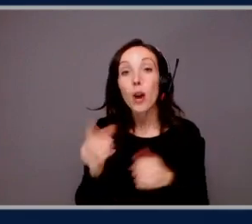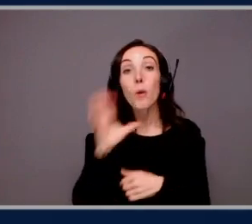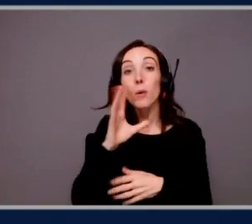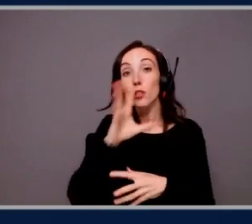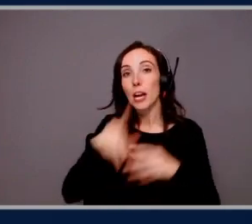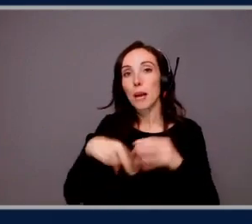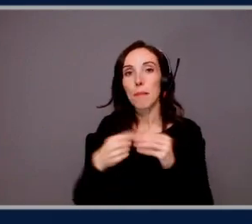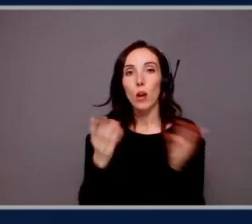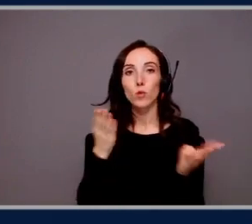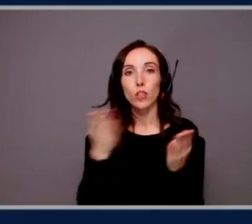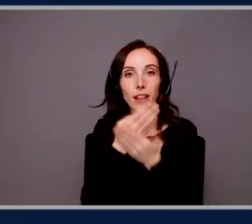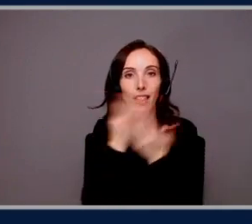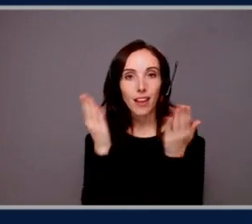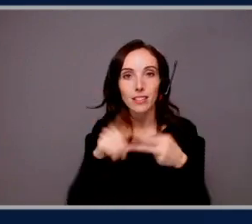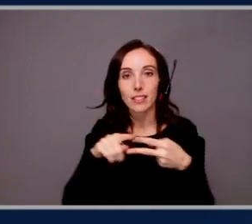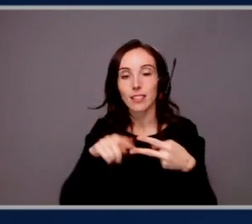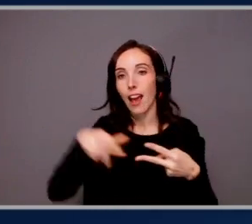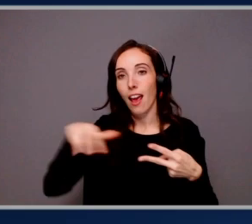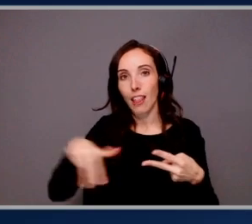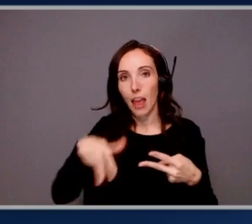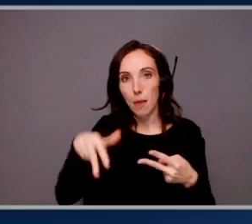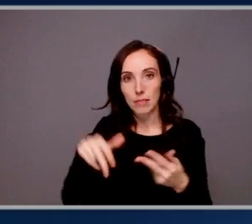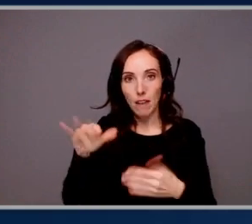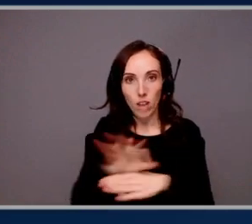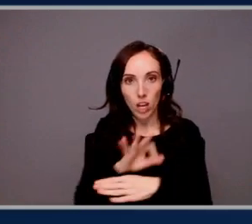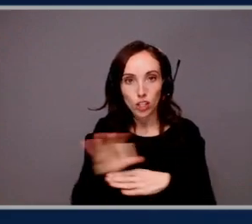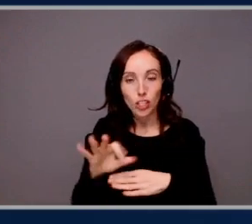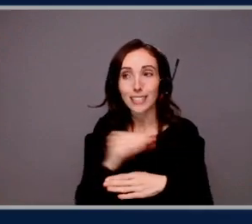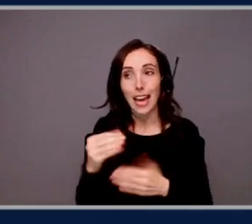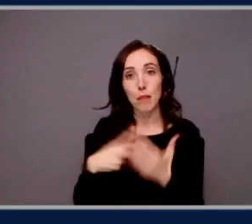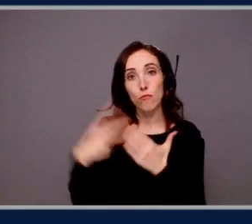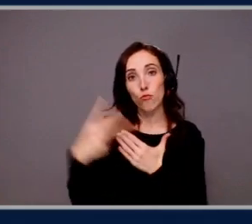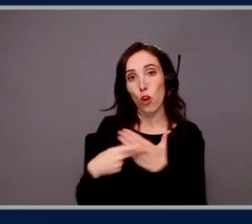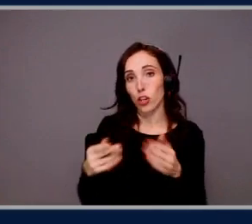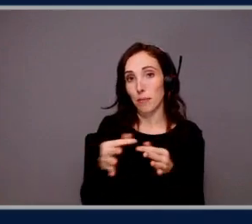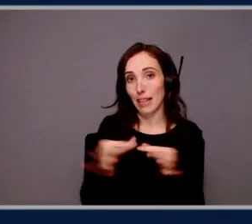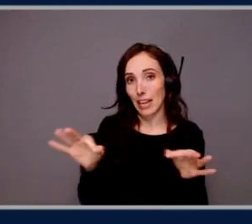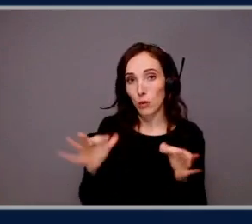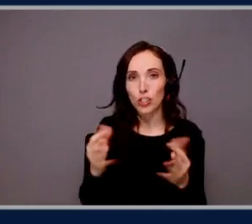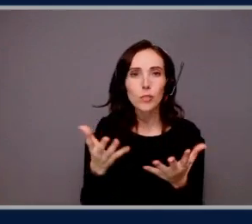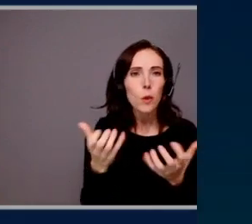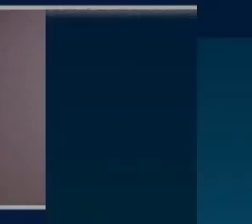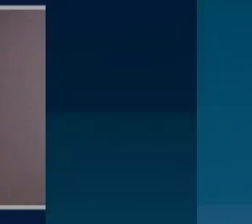Lambda functions, and we're going to be talking about programming languages. We want to hear what is your favorite